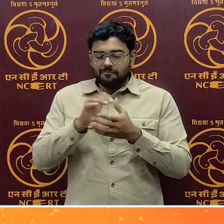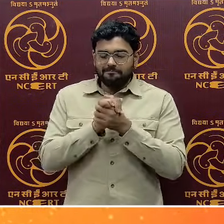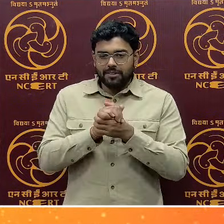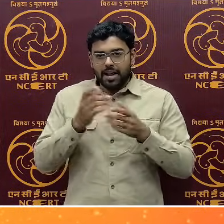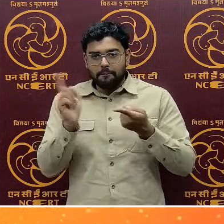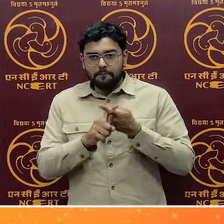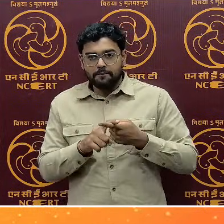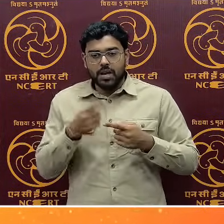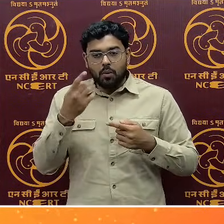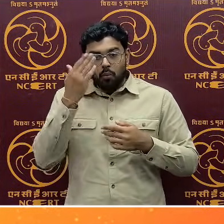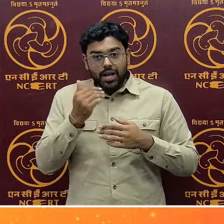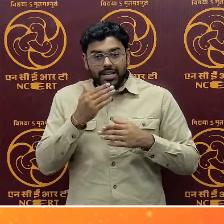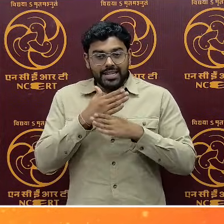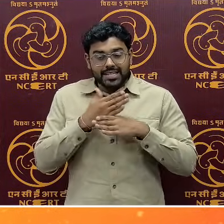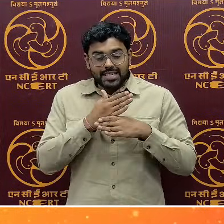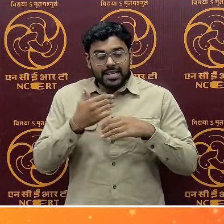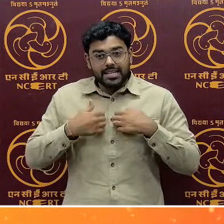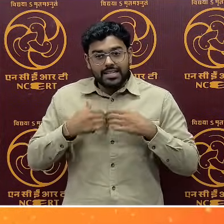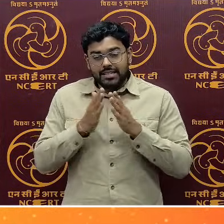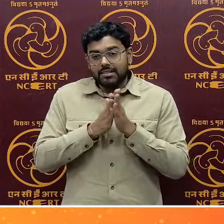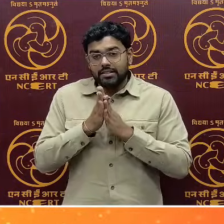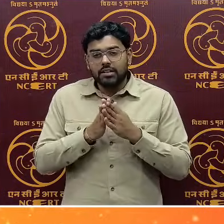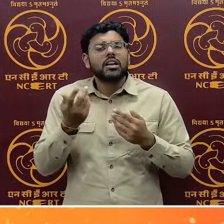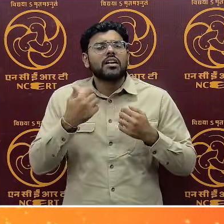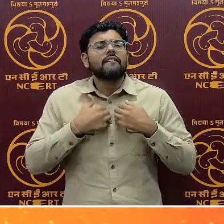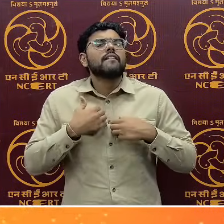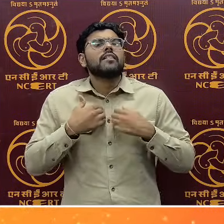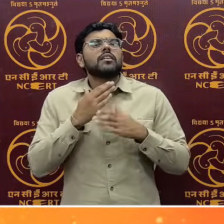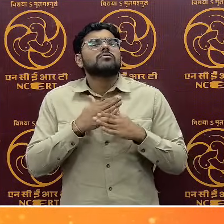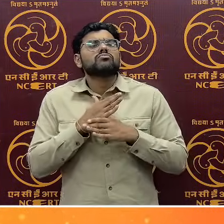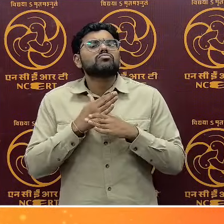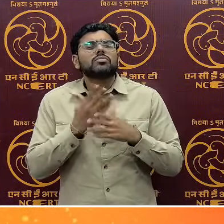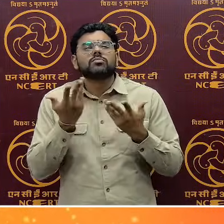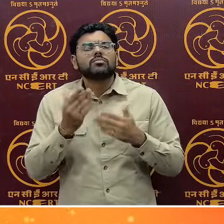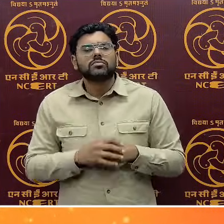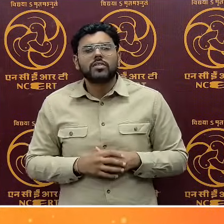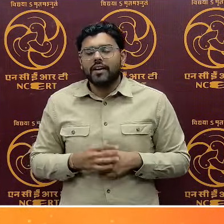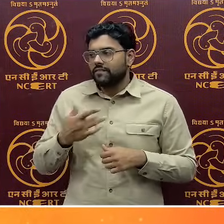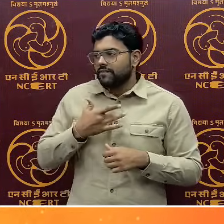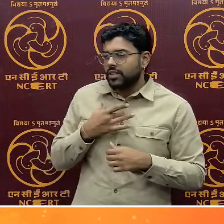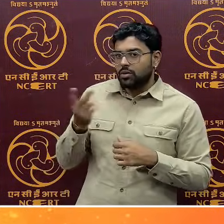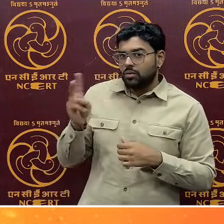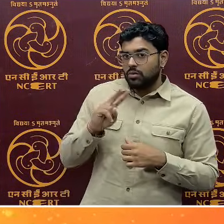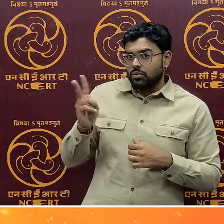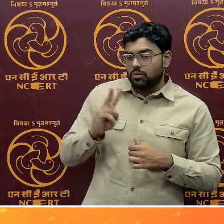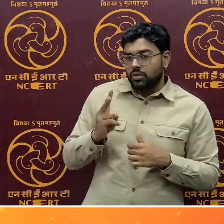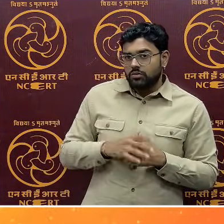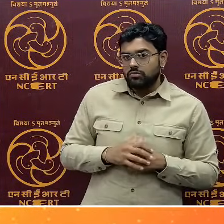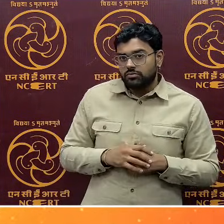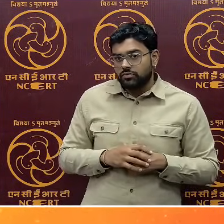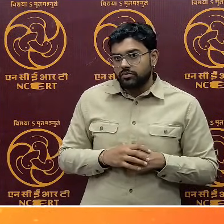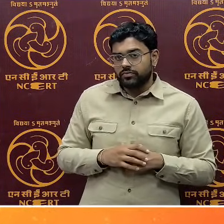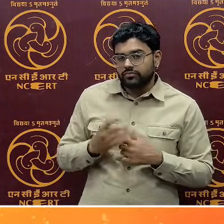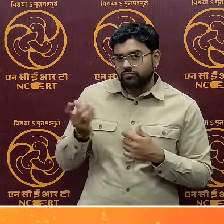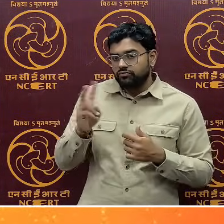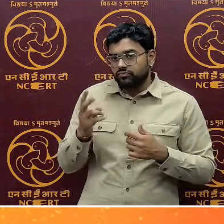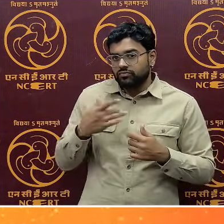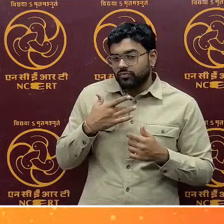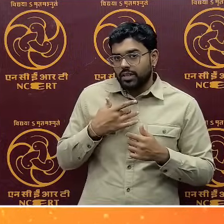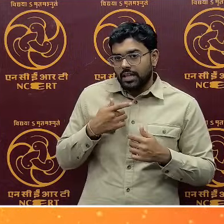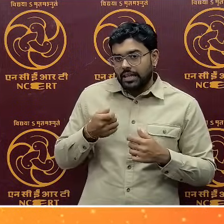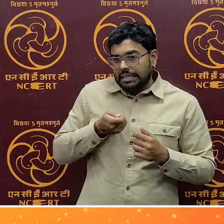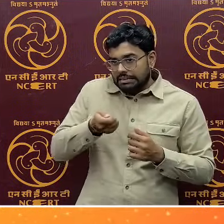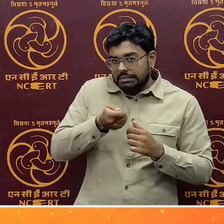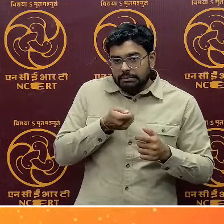because of shared interest. What could be the shared interest here? I think because they both were